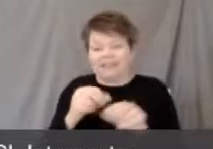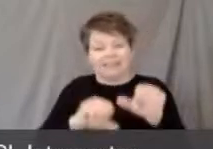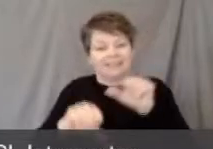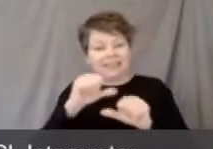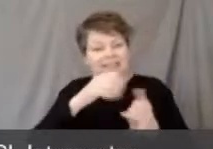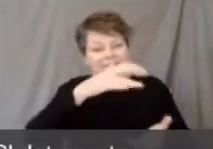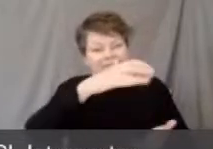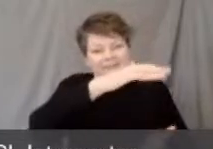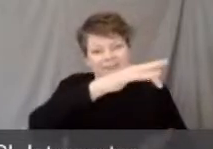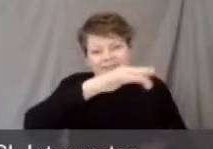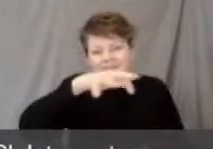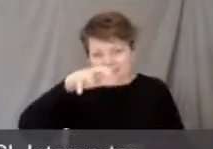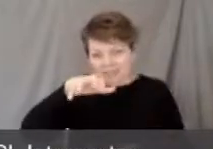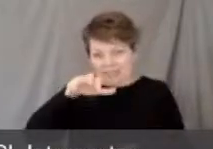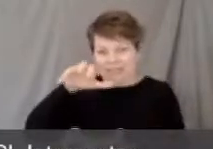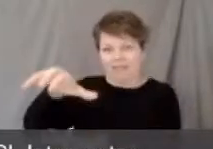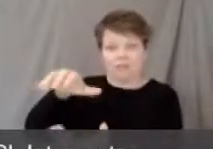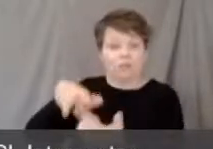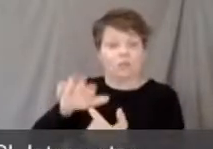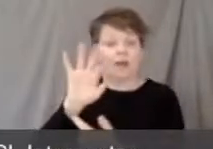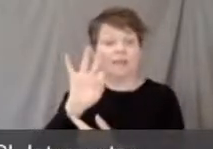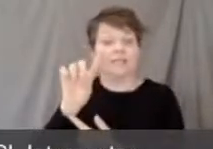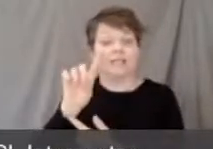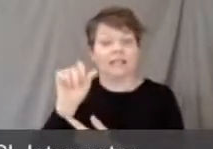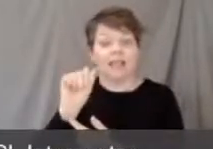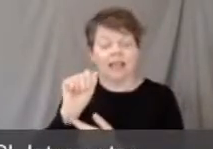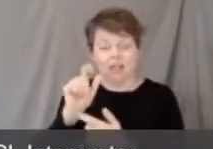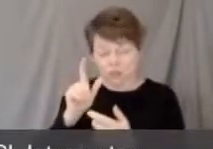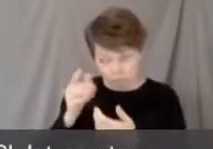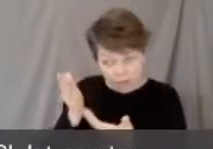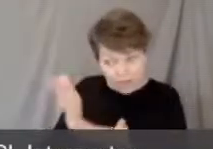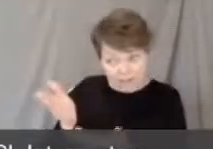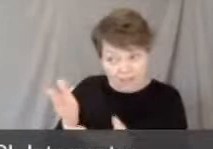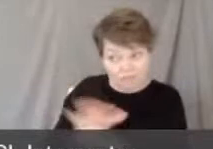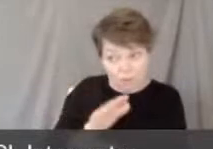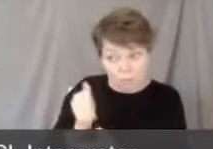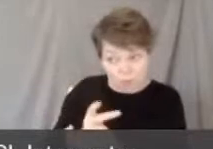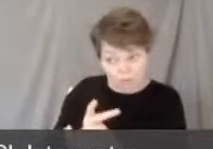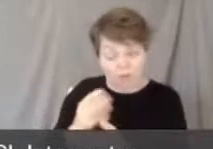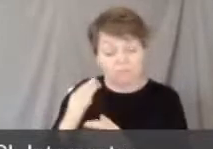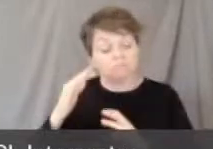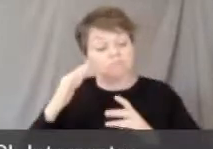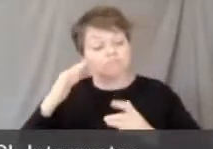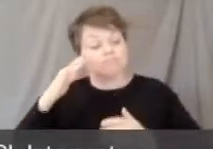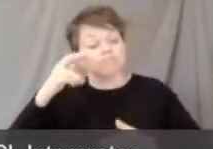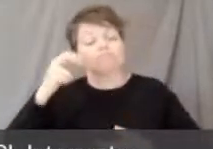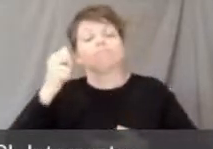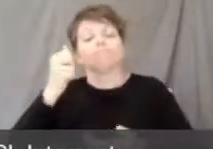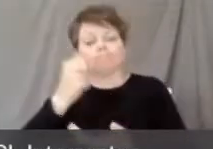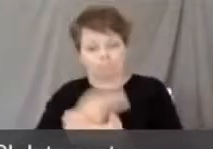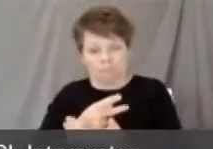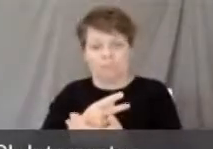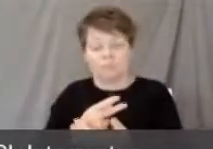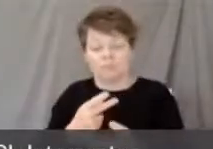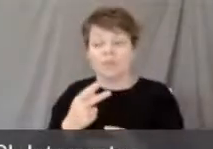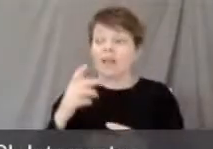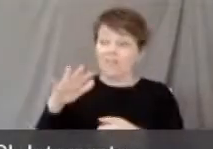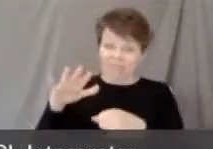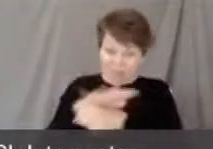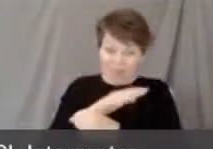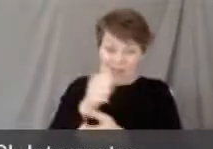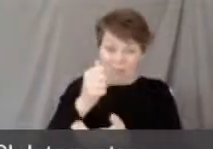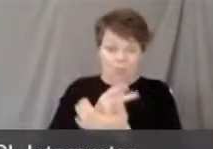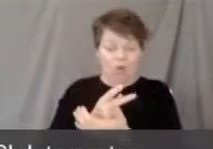were all compiled and given to the FDA and requested full approval, and it was granted. They have not yet done that for